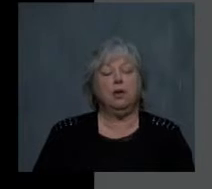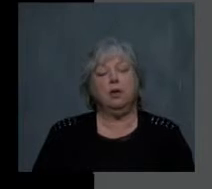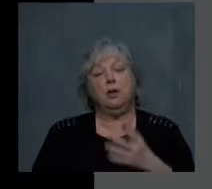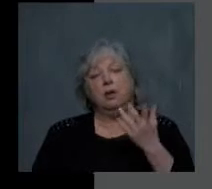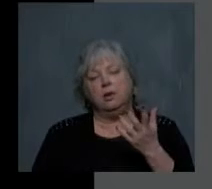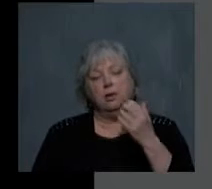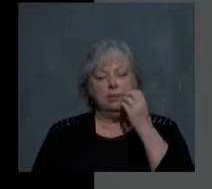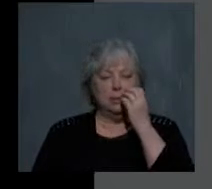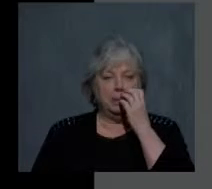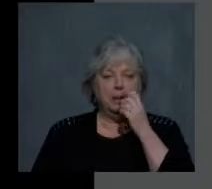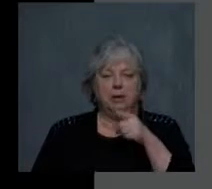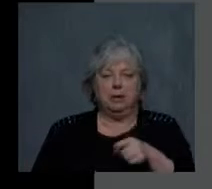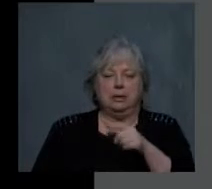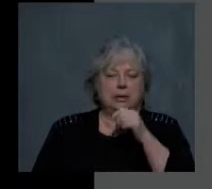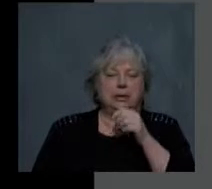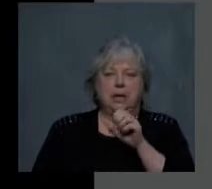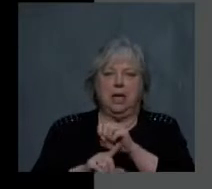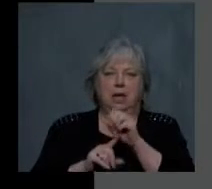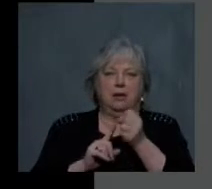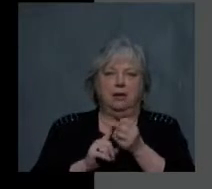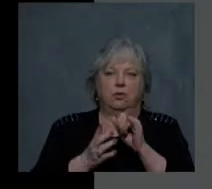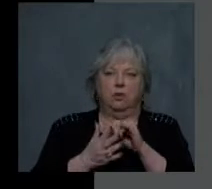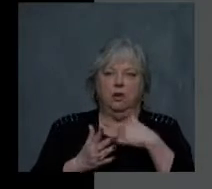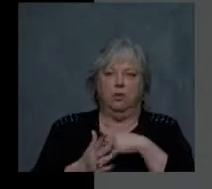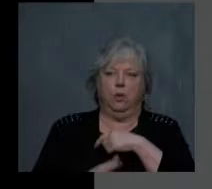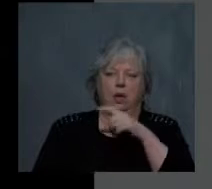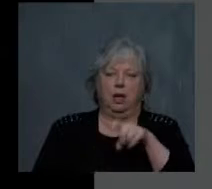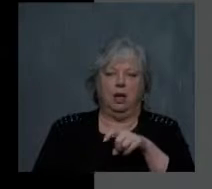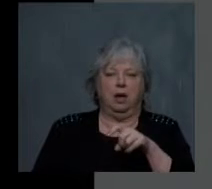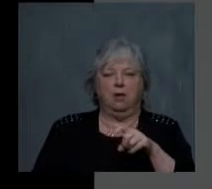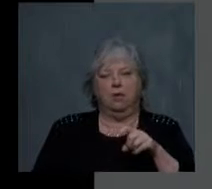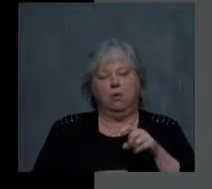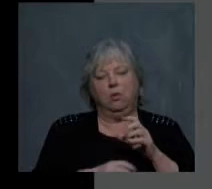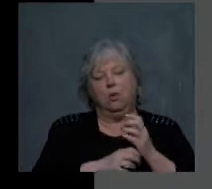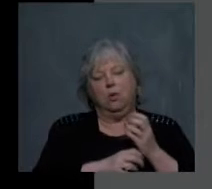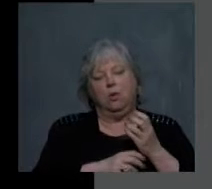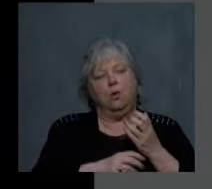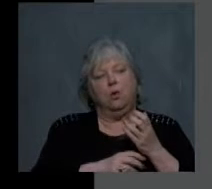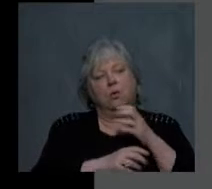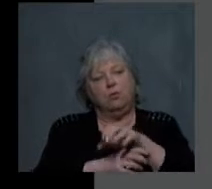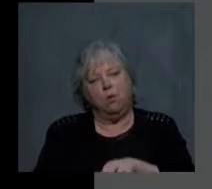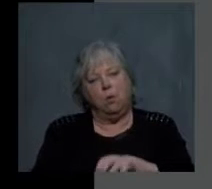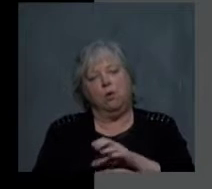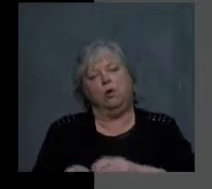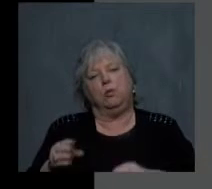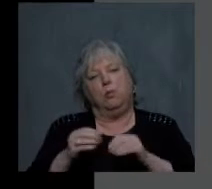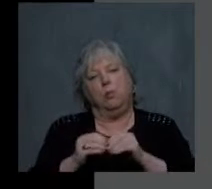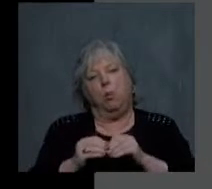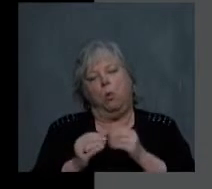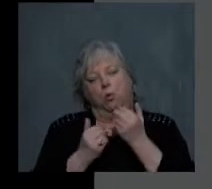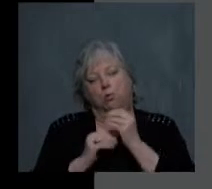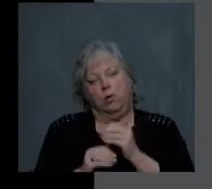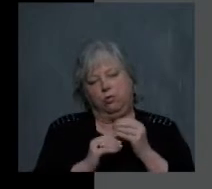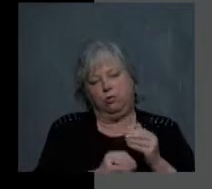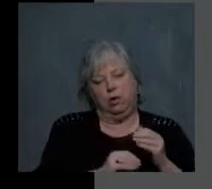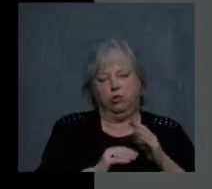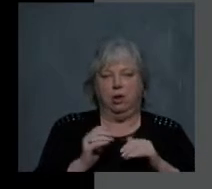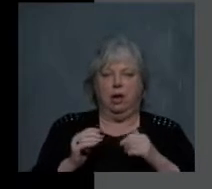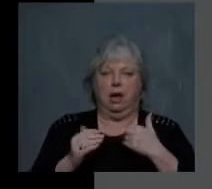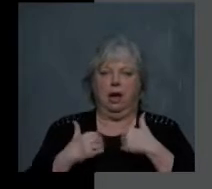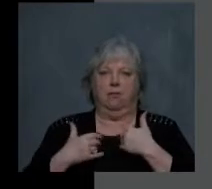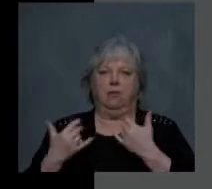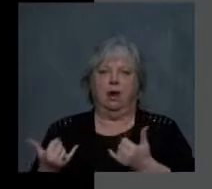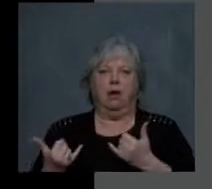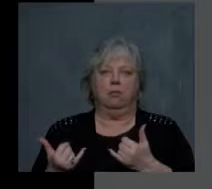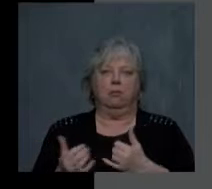this is not one of those situations where we need to impose additional restrictions that don't already exist when the issue's never been a